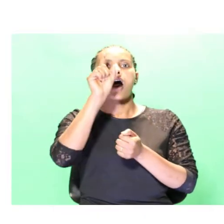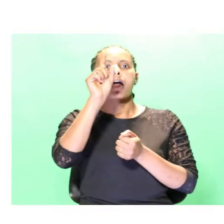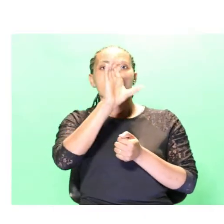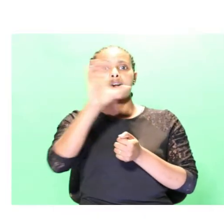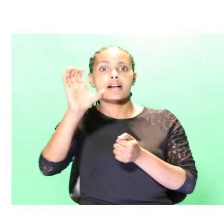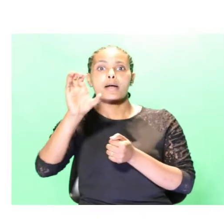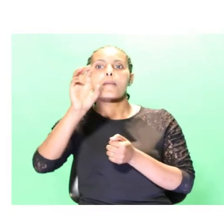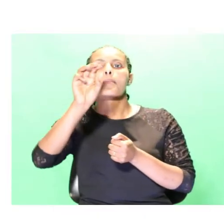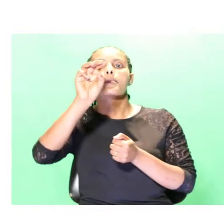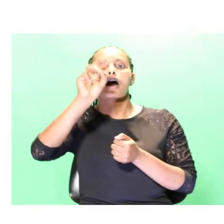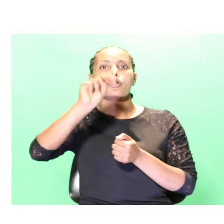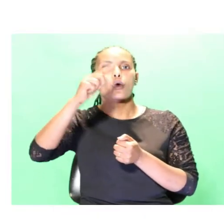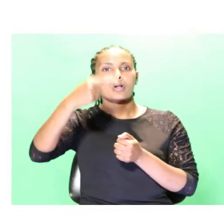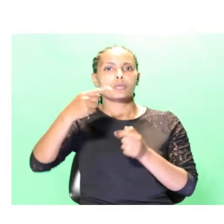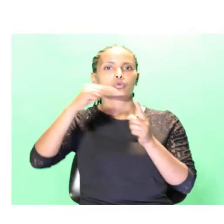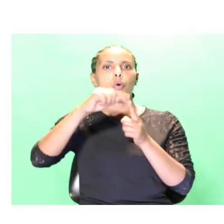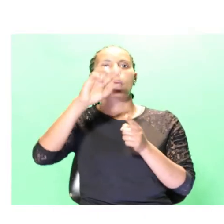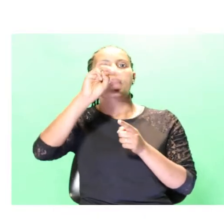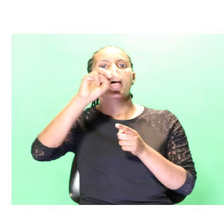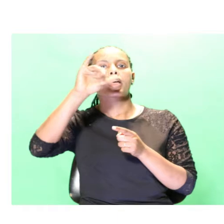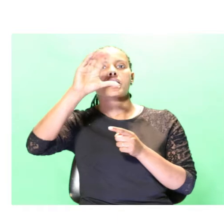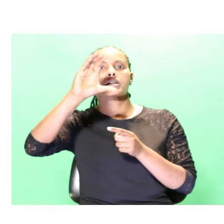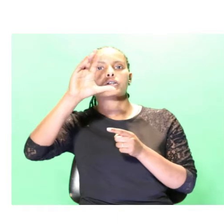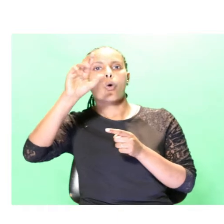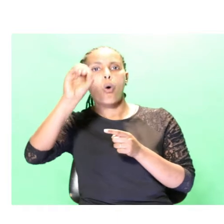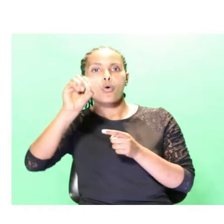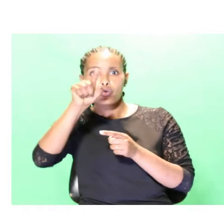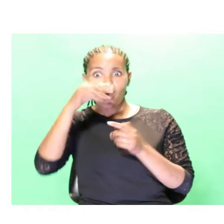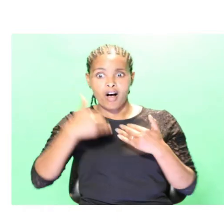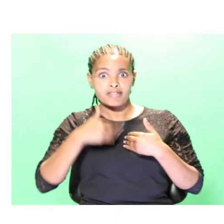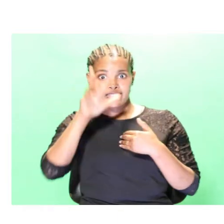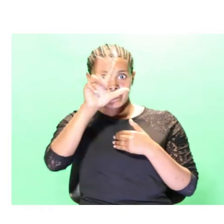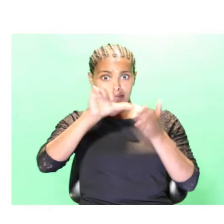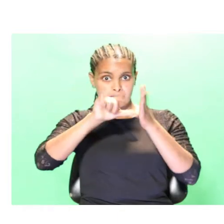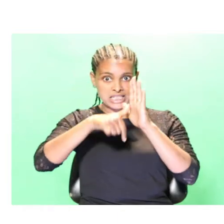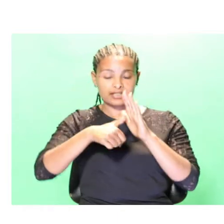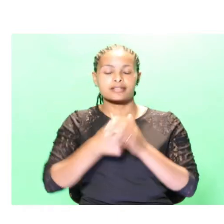nanogram to microgram. You have 3 minutes.